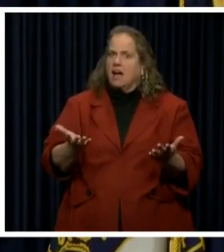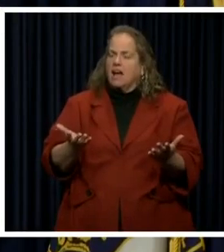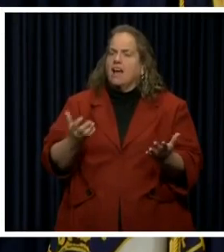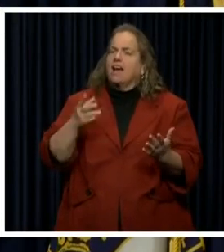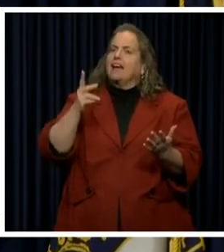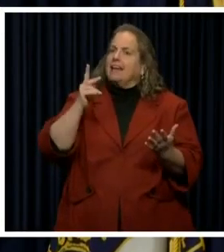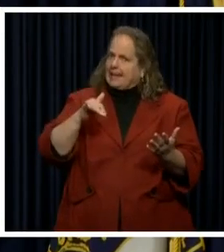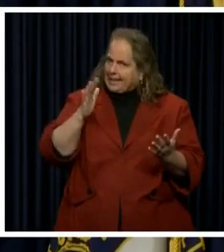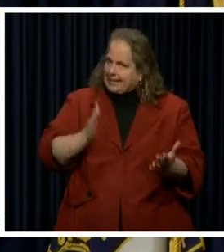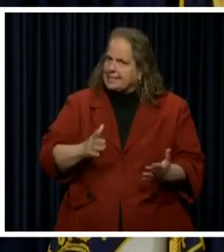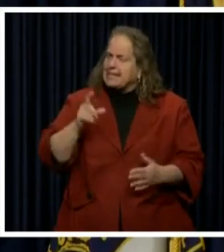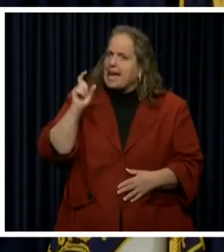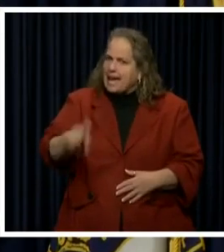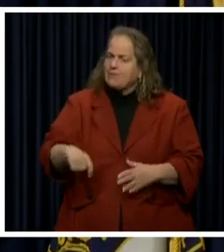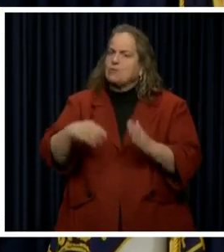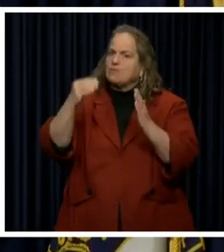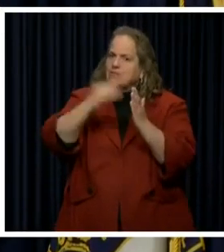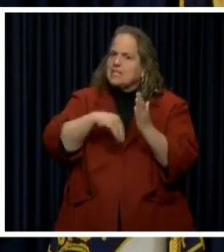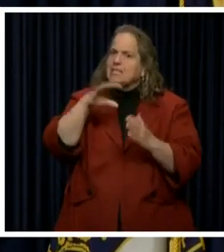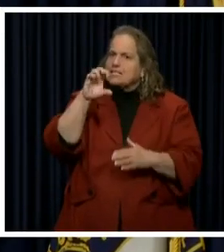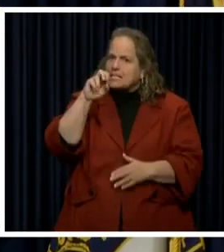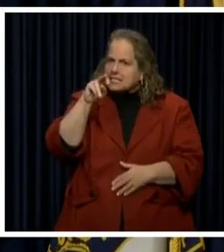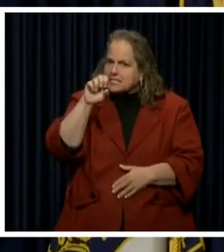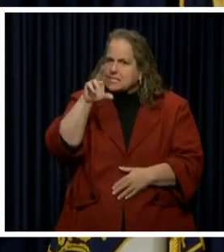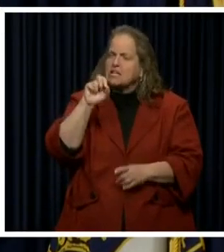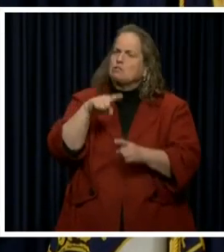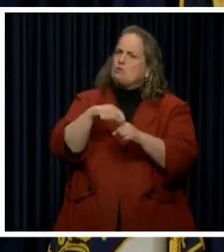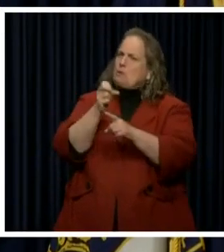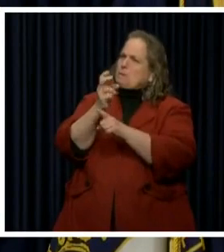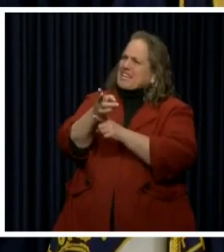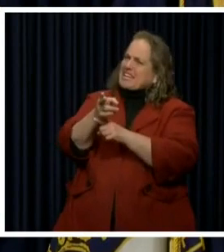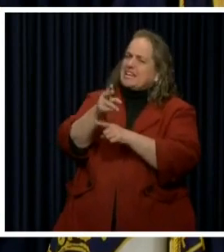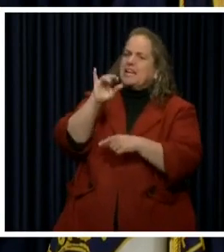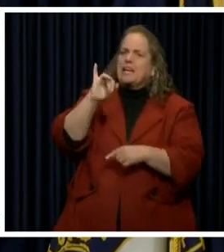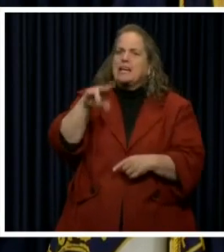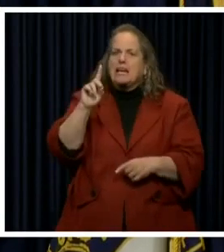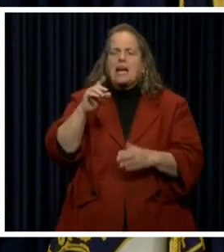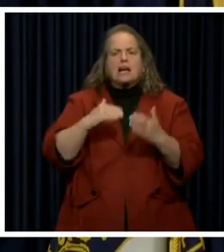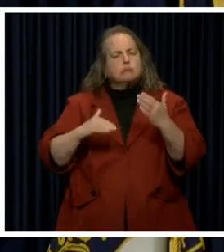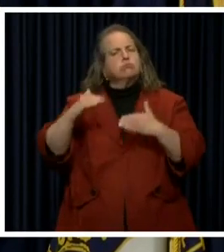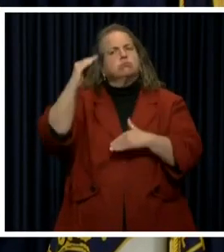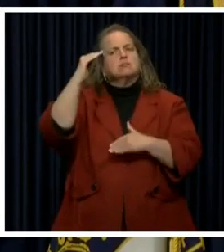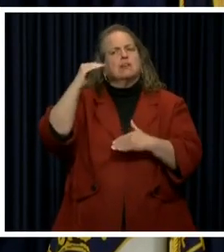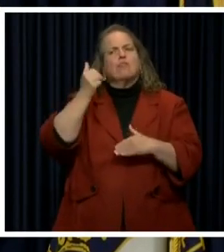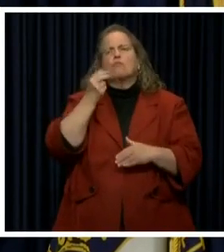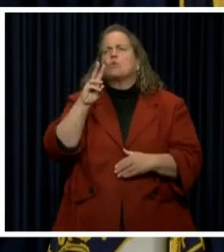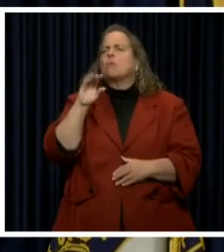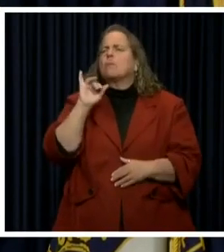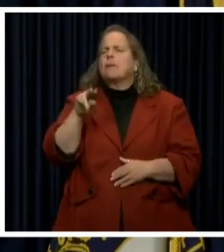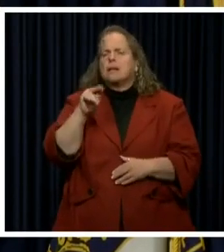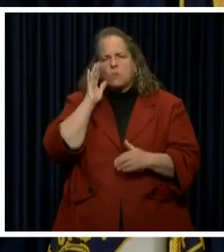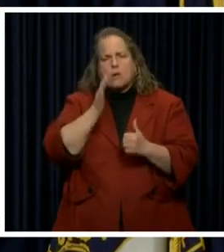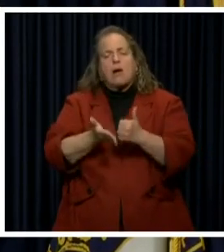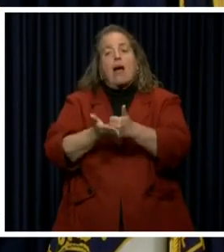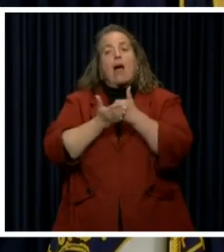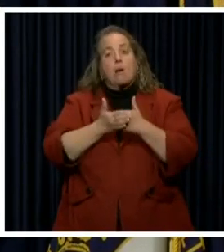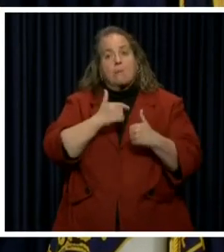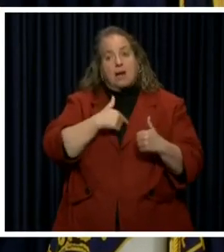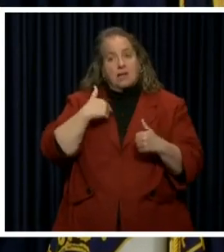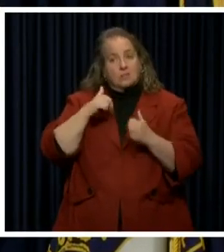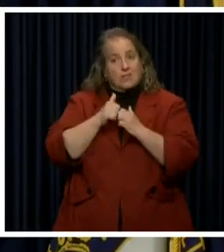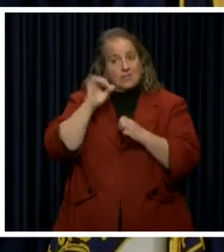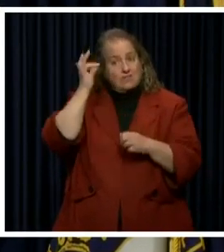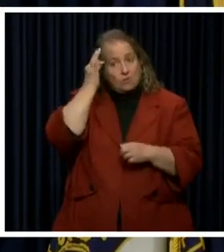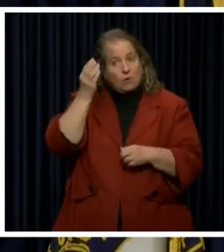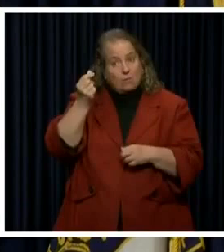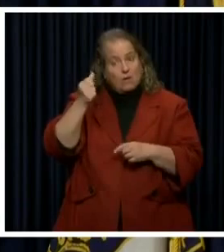fill out your census. It just takes a couple minutes, and it will help us so much in our rebuilding process.